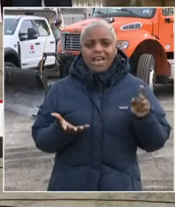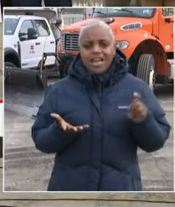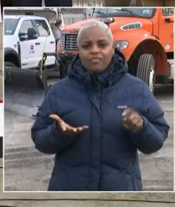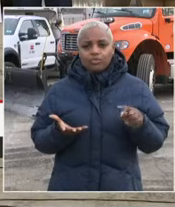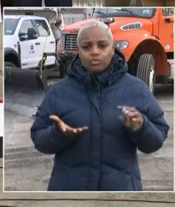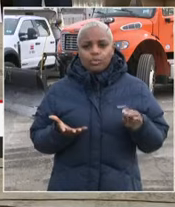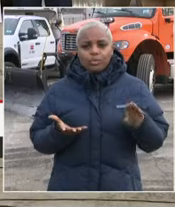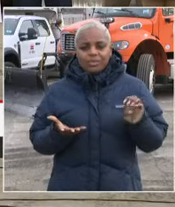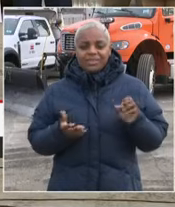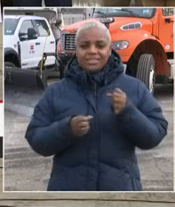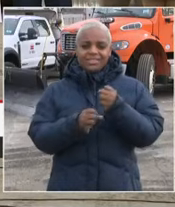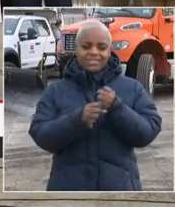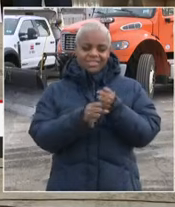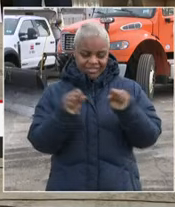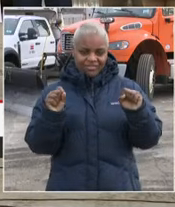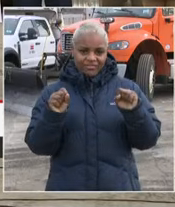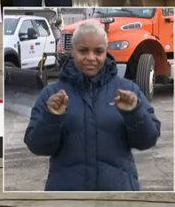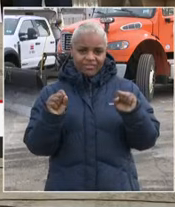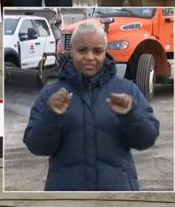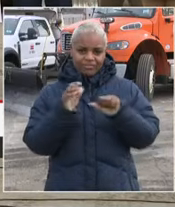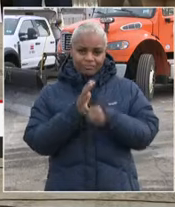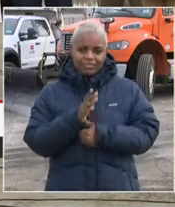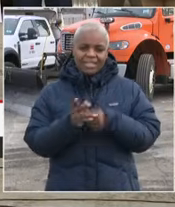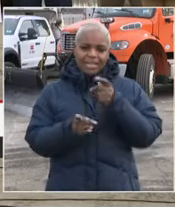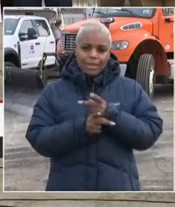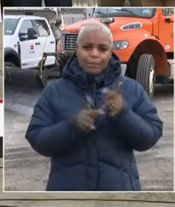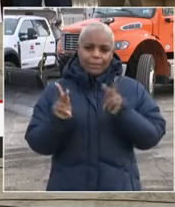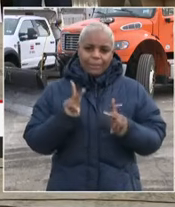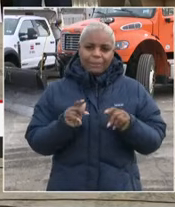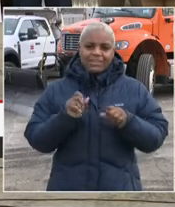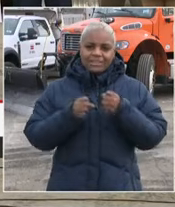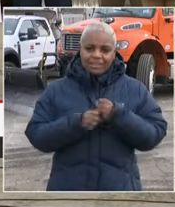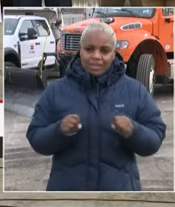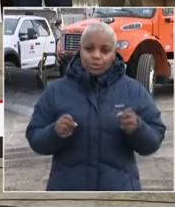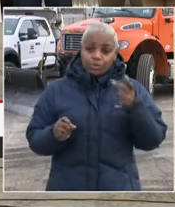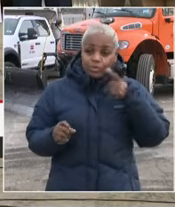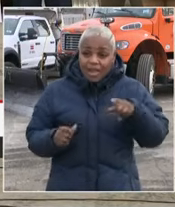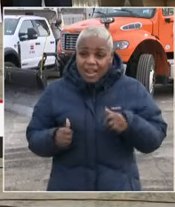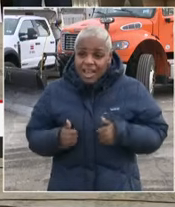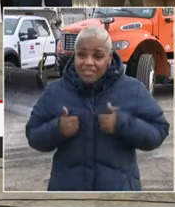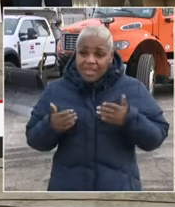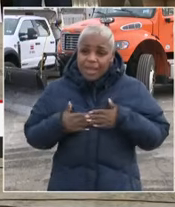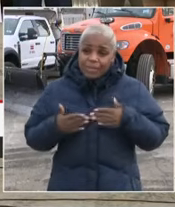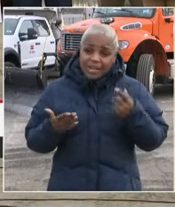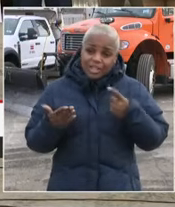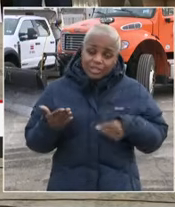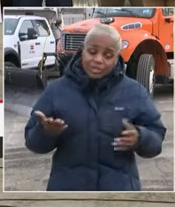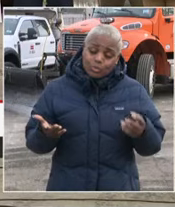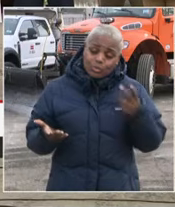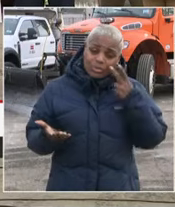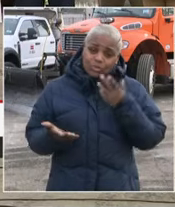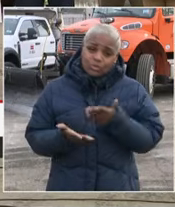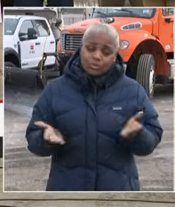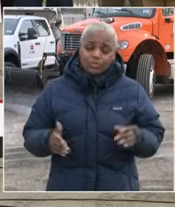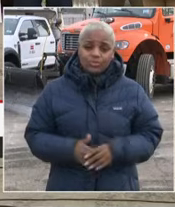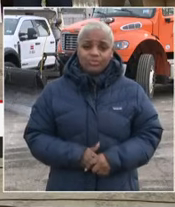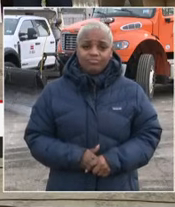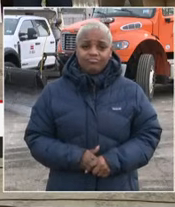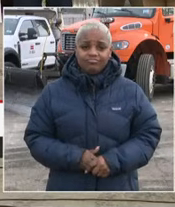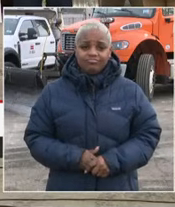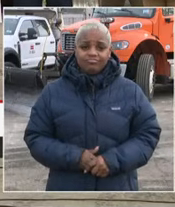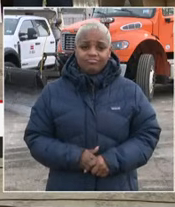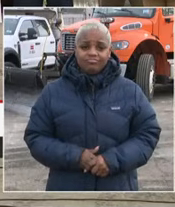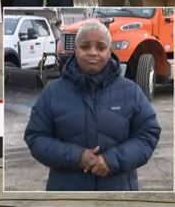safe, and we want to keep, we want to see everybody next week. Okay, so that's what we want. It's also a priority that we